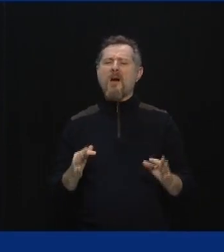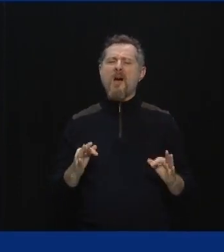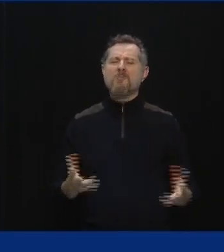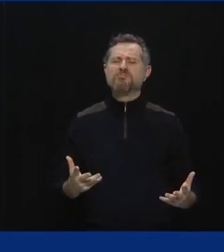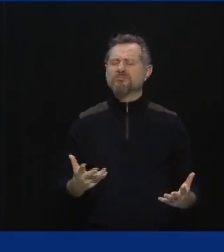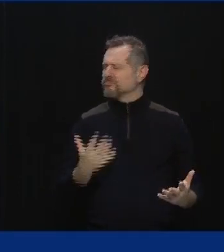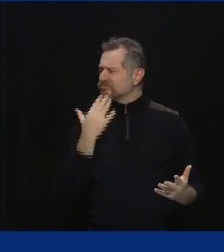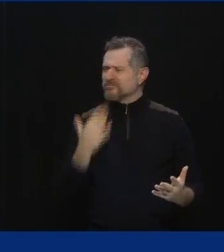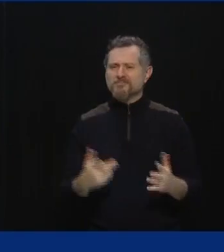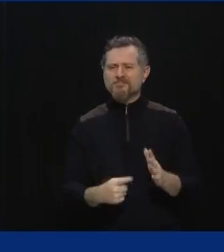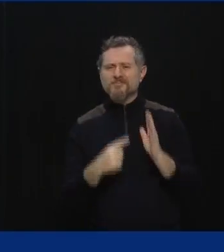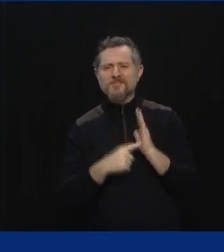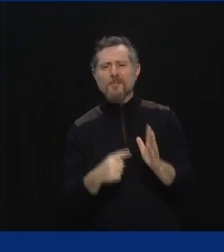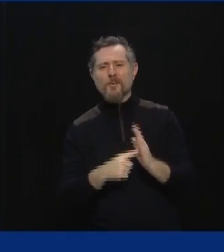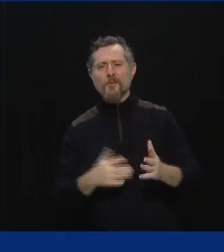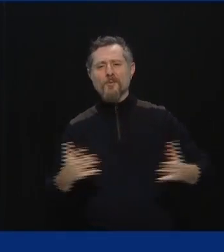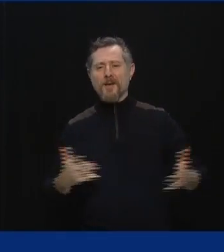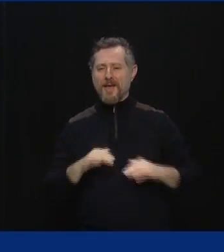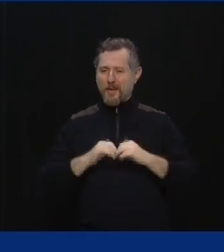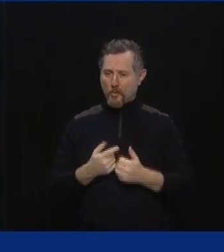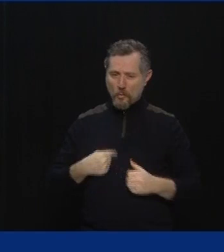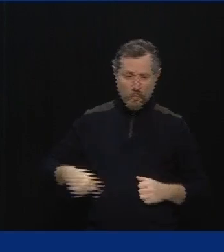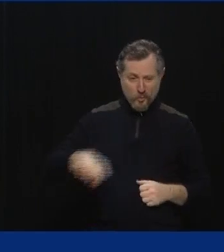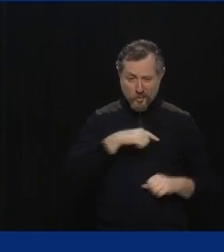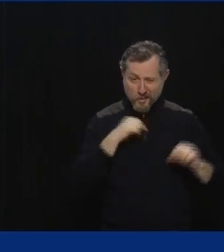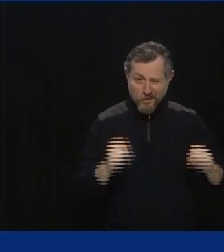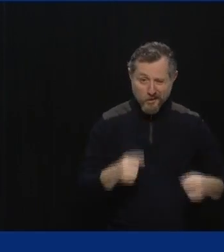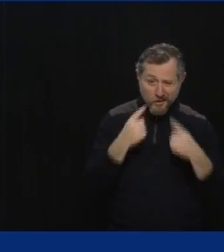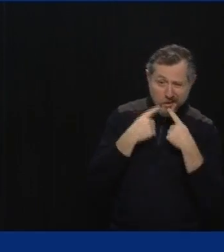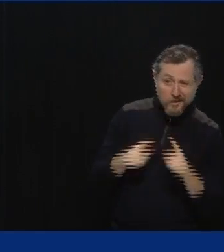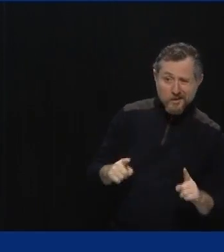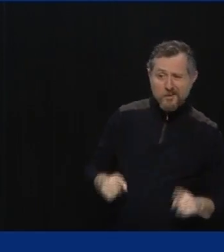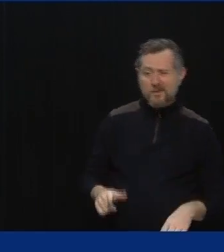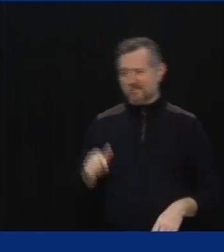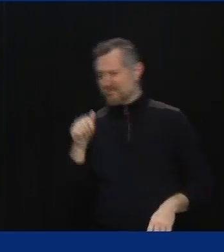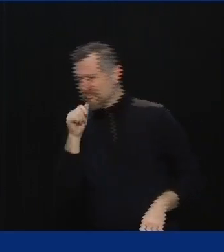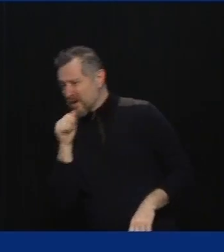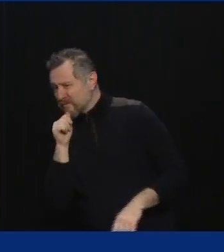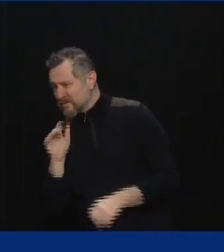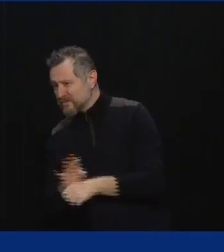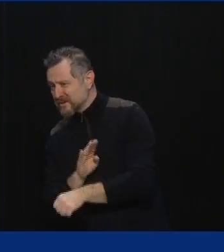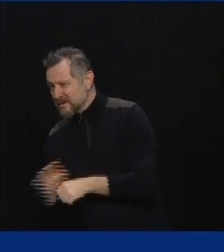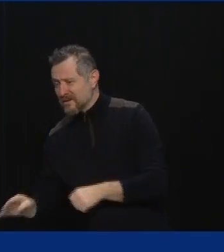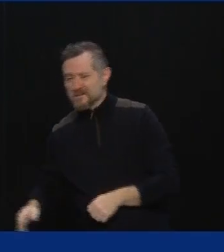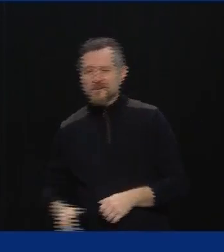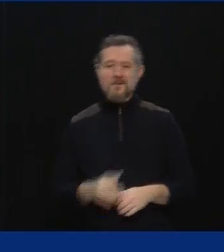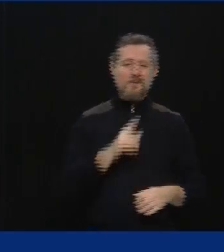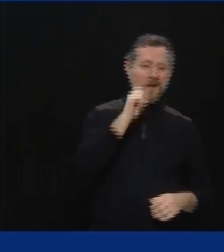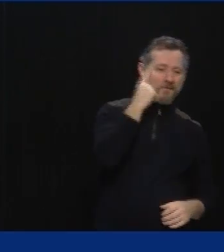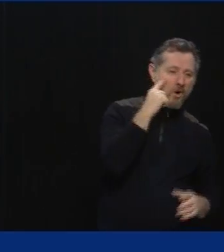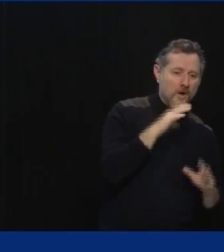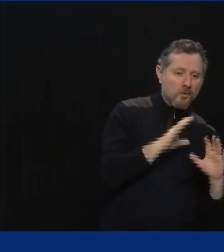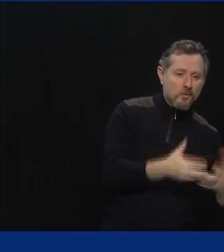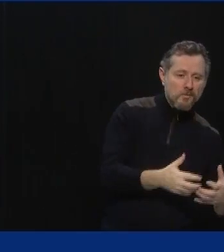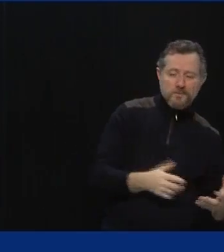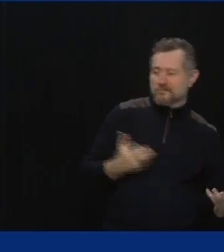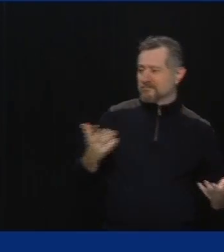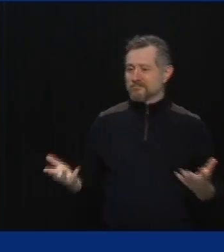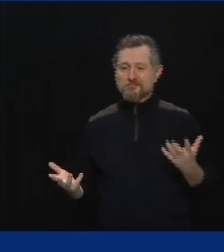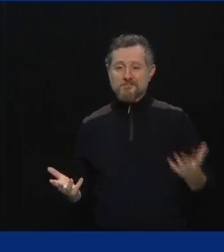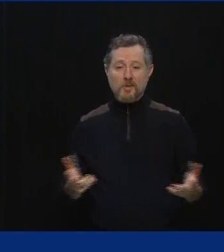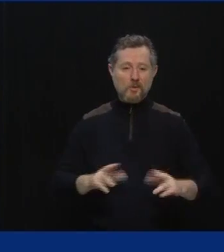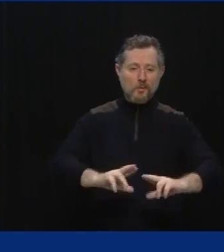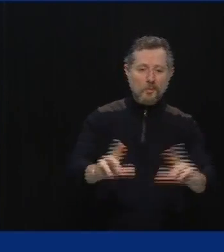example of what can happen when private partnership, public partnership, when you have unions, when you